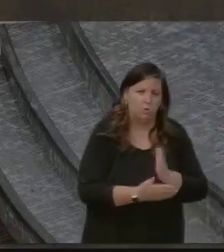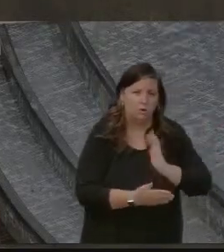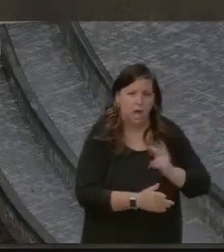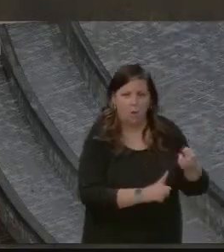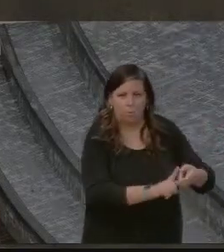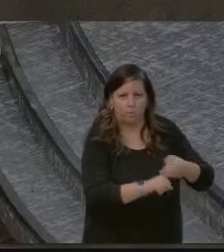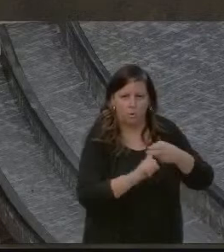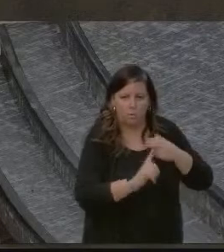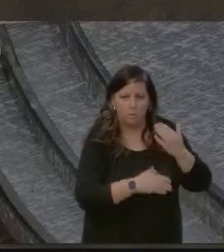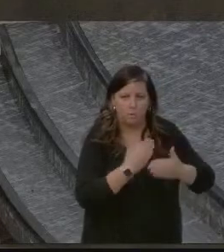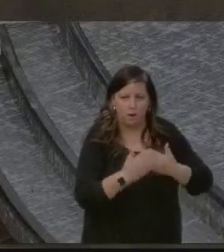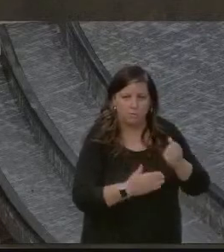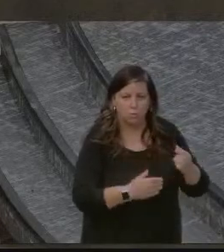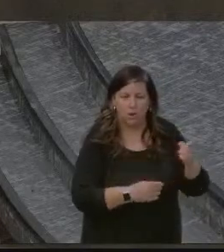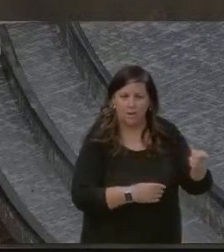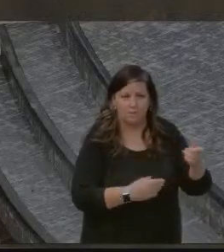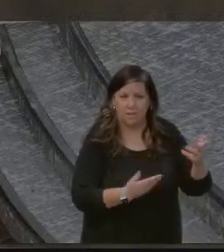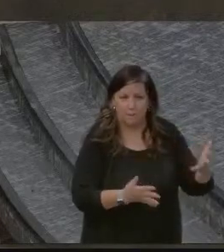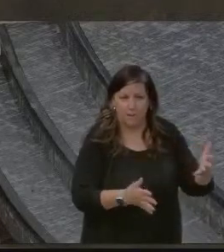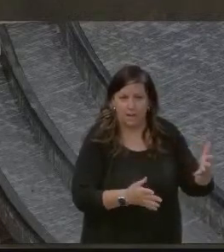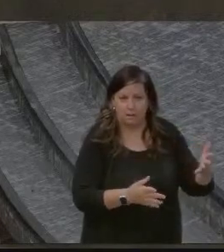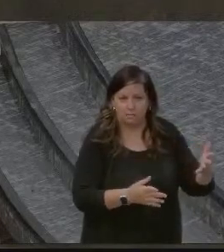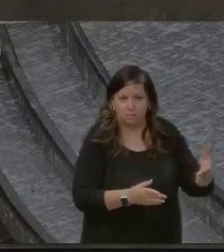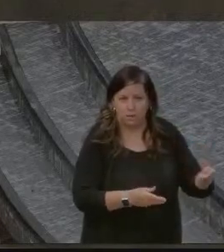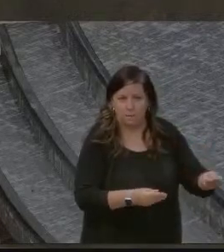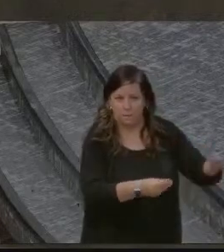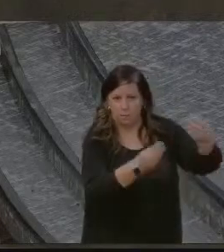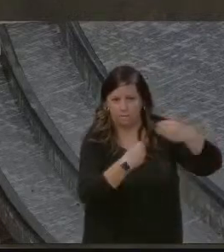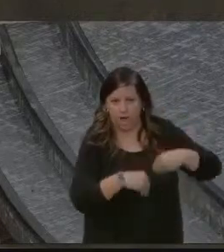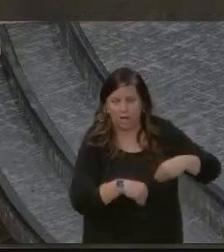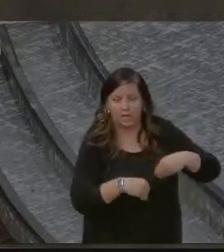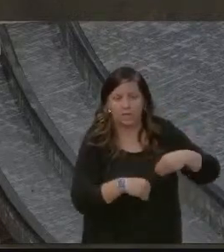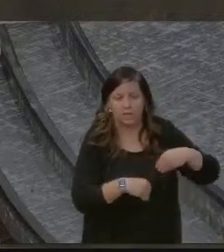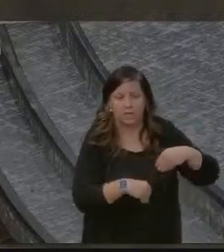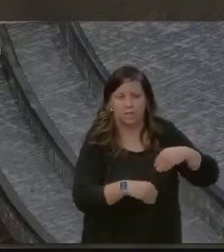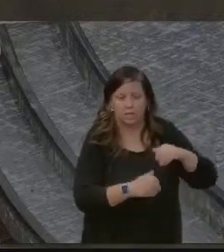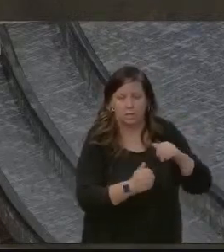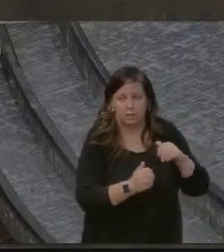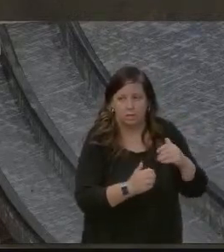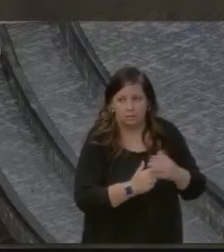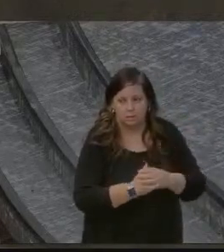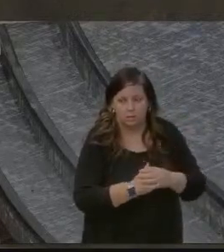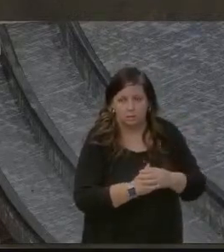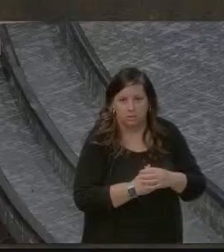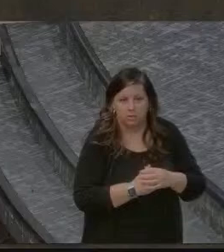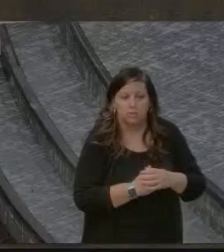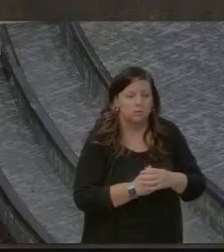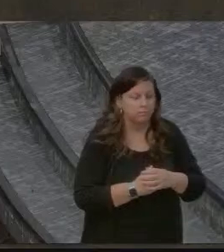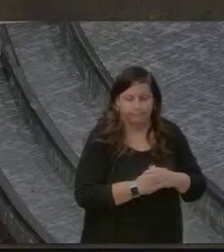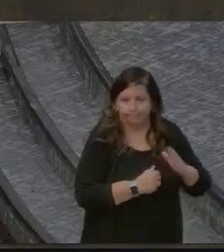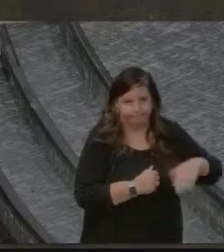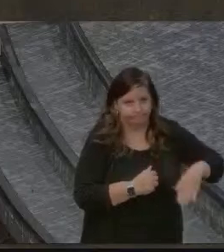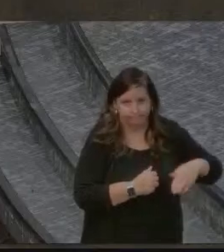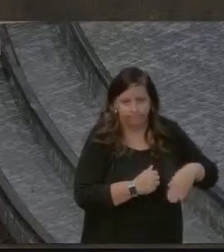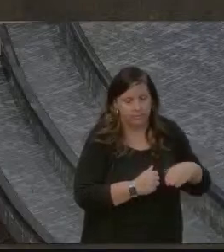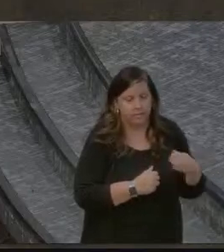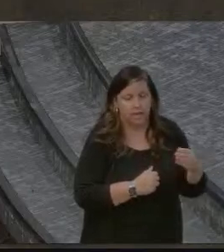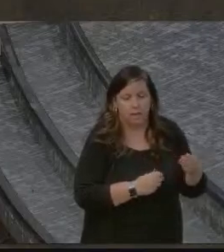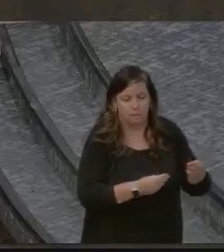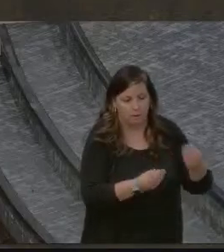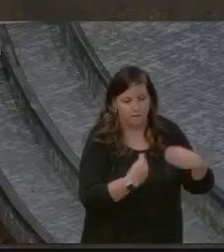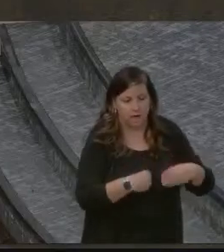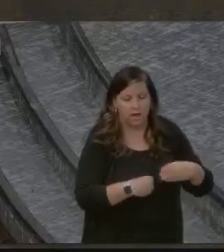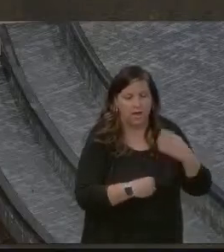or have they been providing us? They have not been providing, and actually the reason we're having to go, if I'm correct again, I had asked this